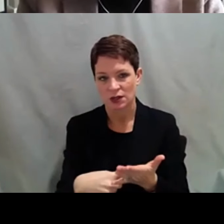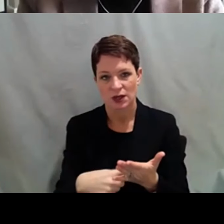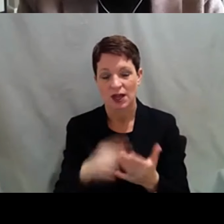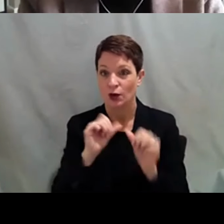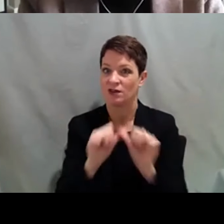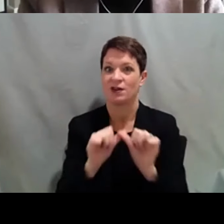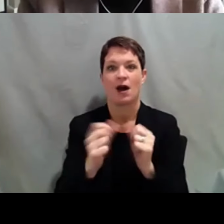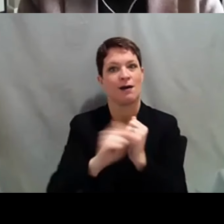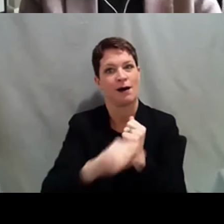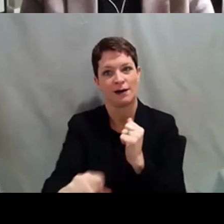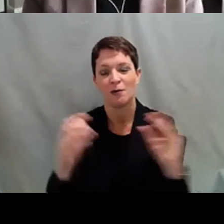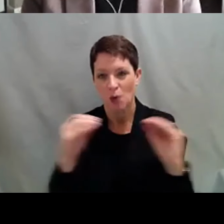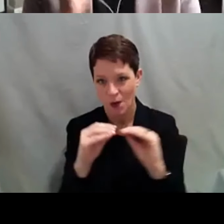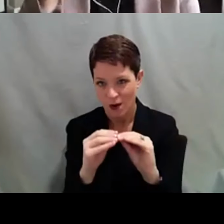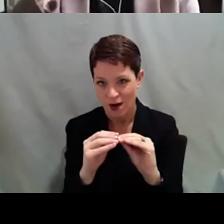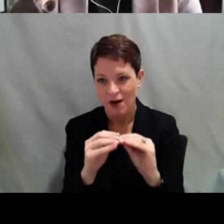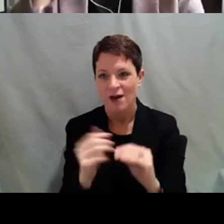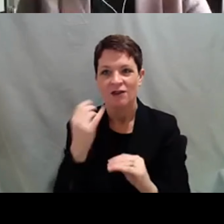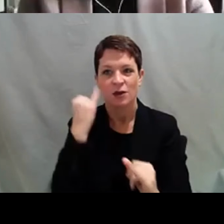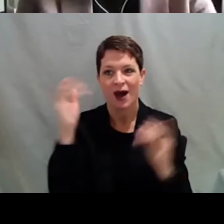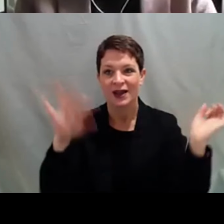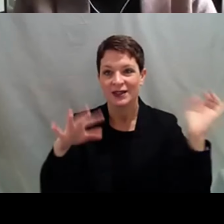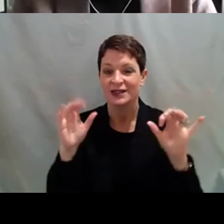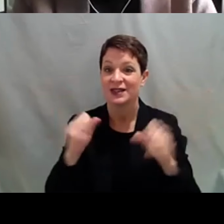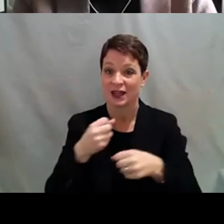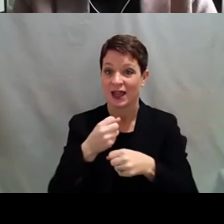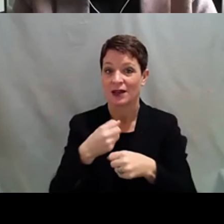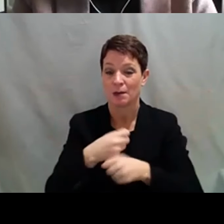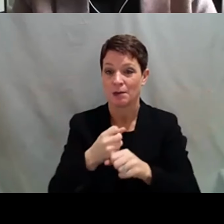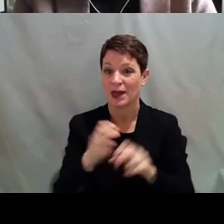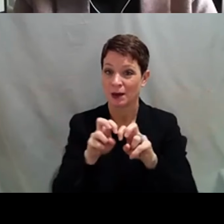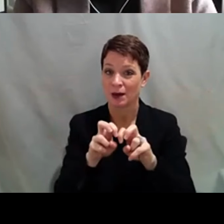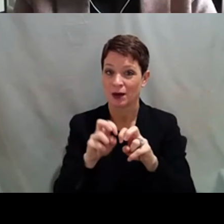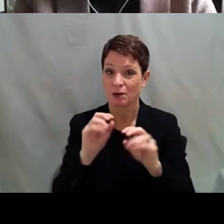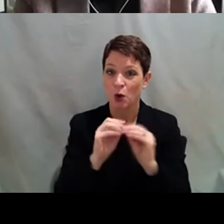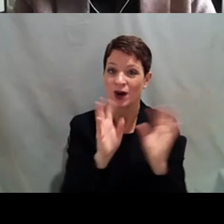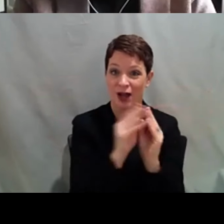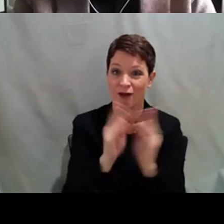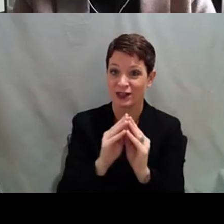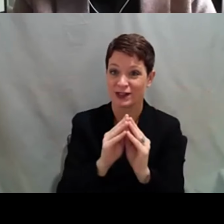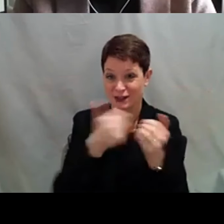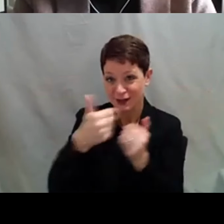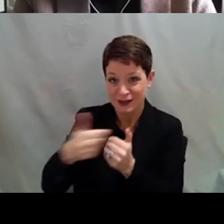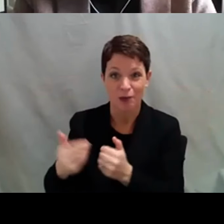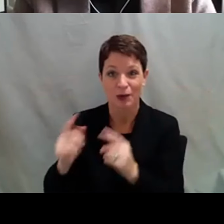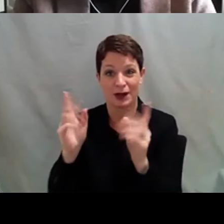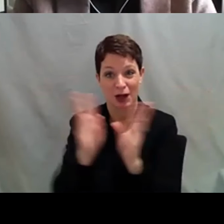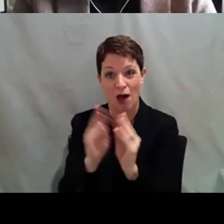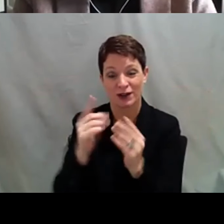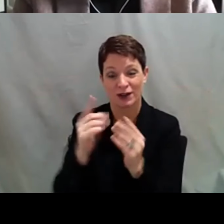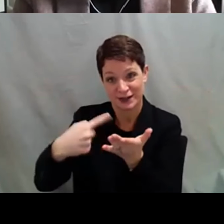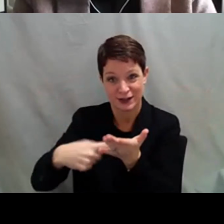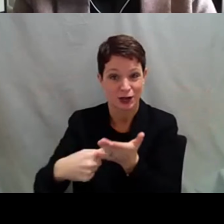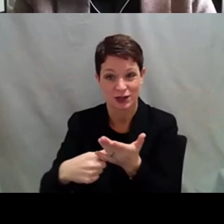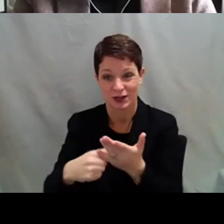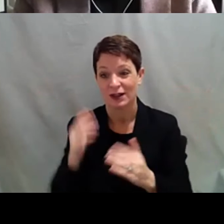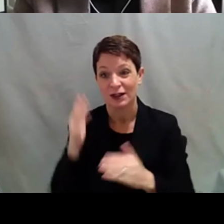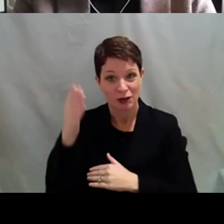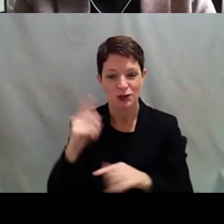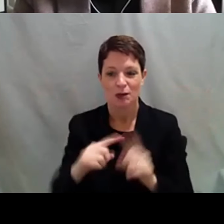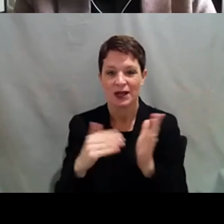gone on much longer. I think there are a few ideas here that could generate panel conferences on their own. So what we're going to do